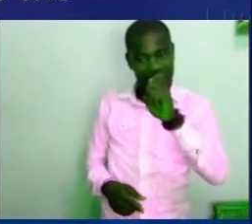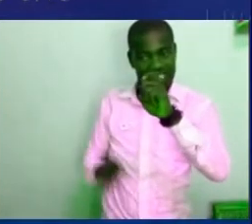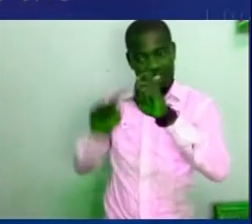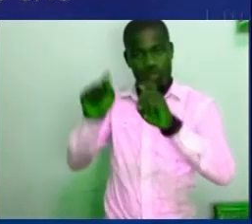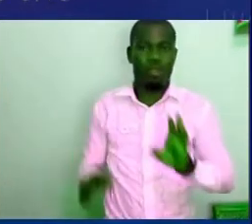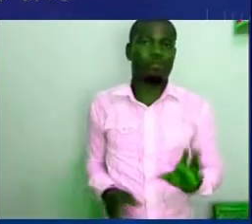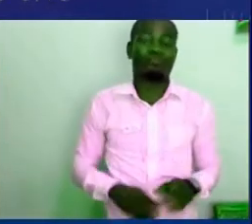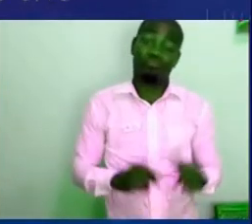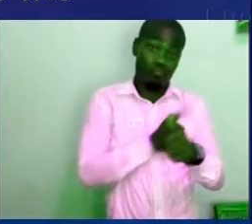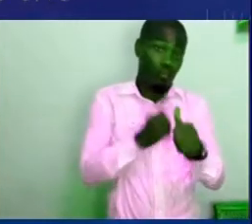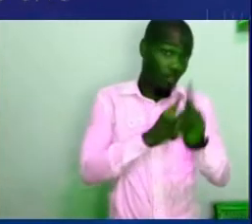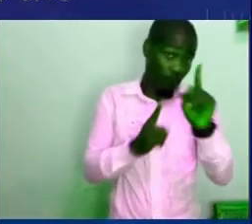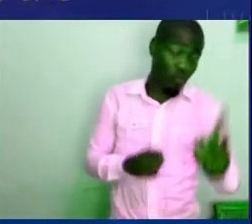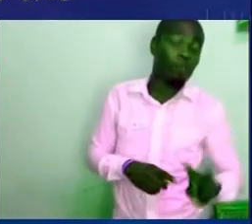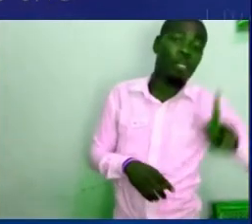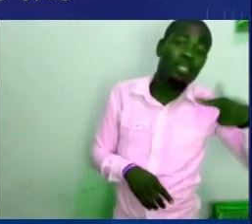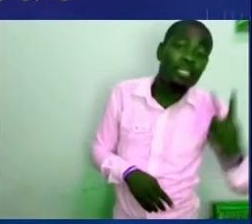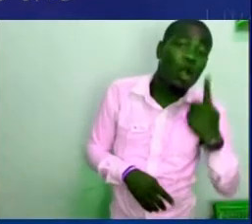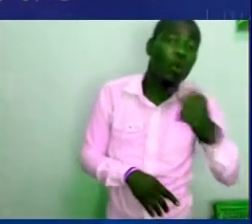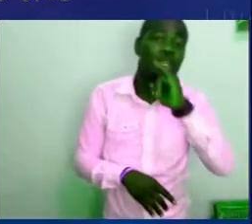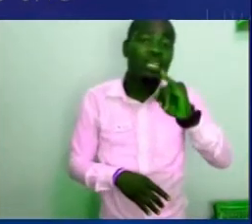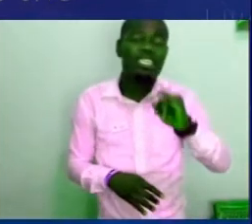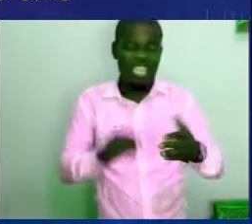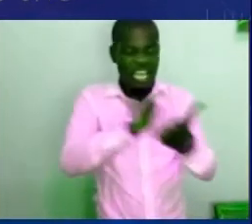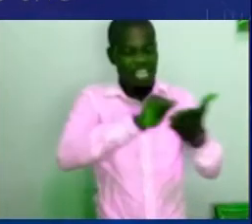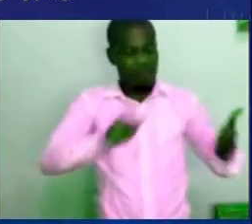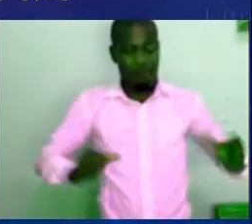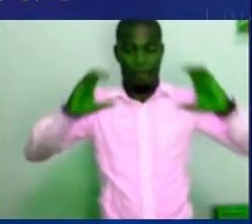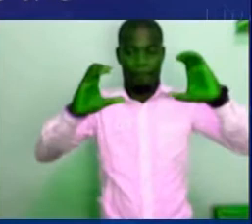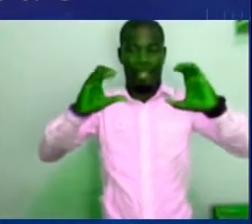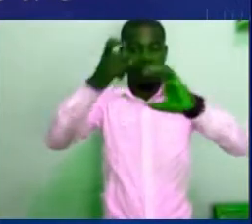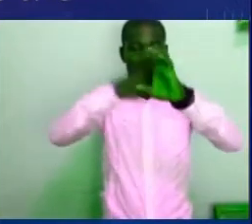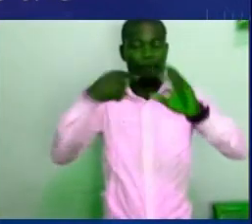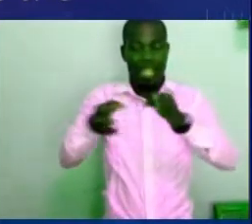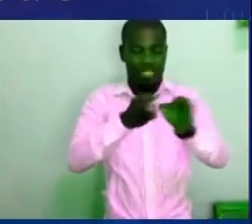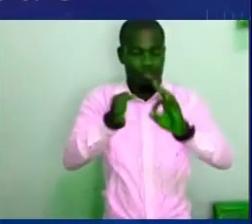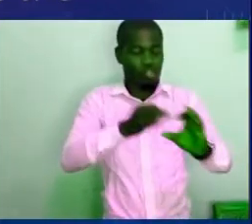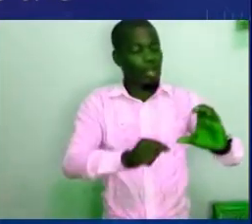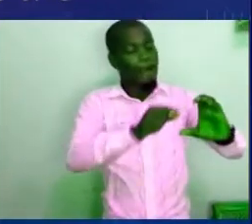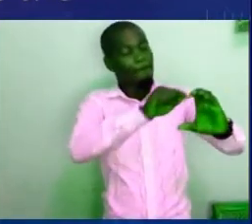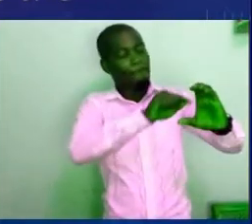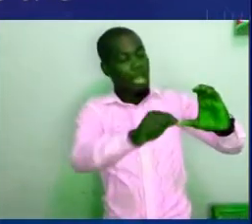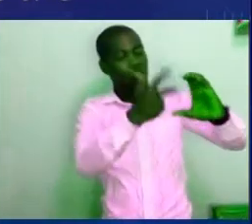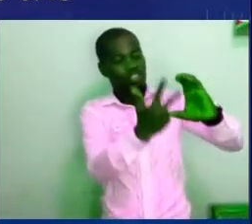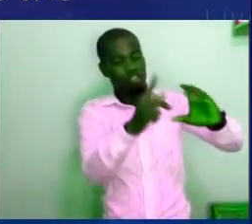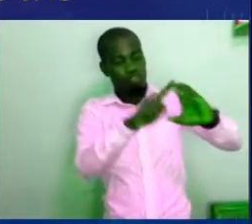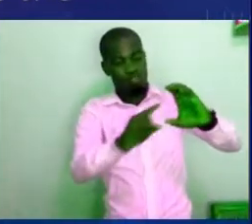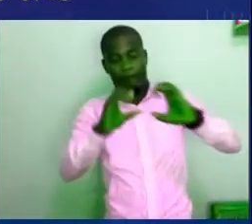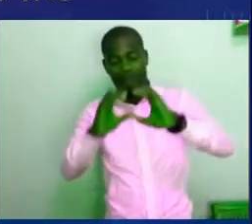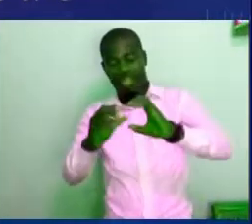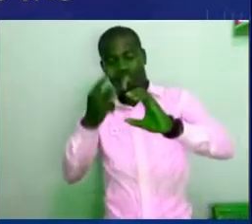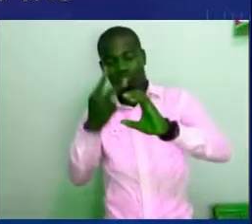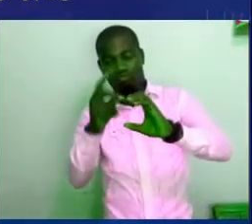squared minus 6ax minus x squared. That's the first one. And the second one is remove the brackets from the